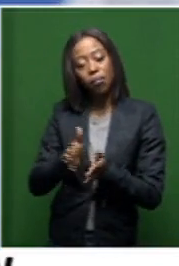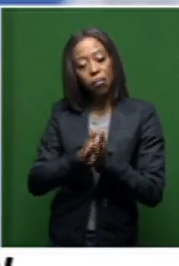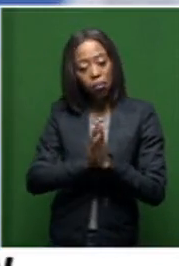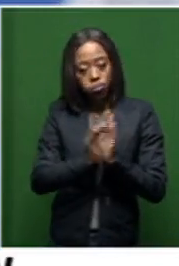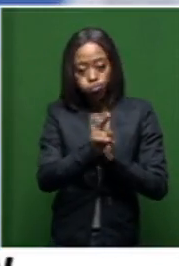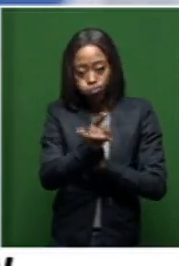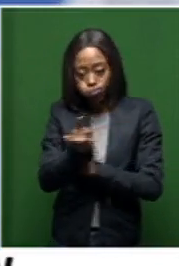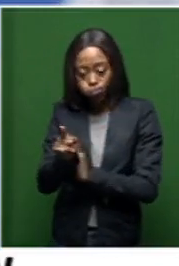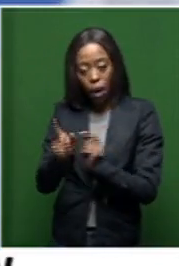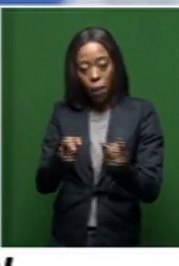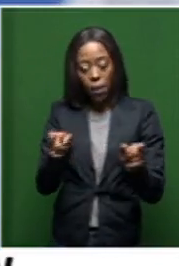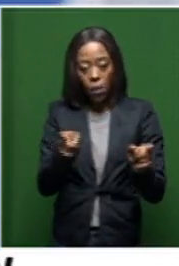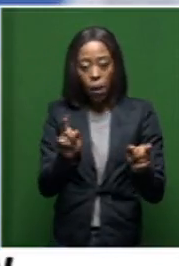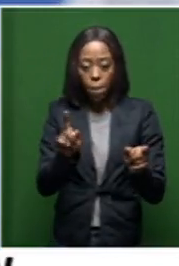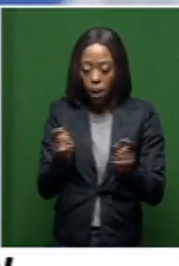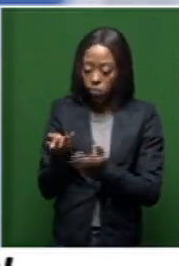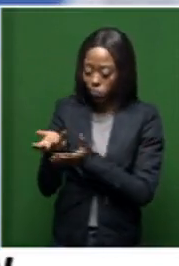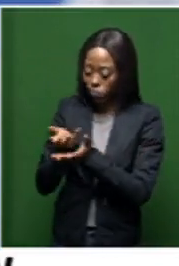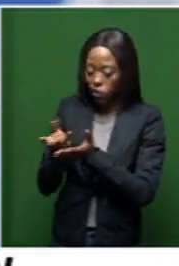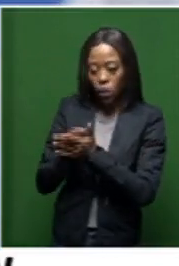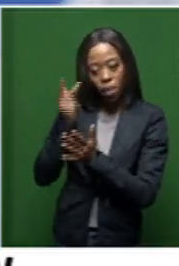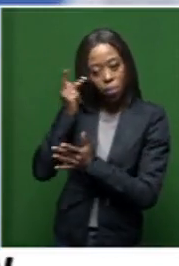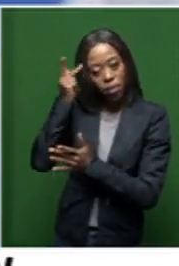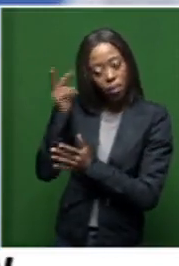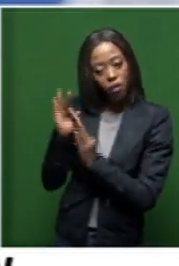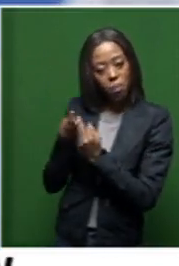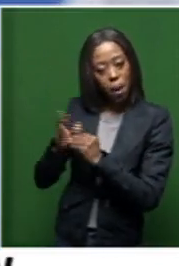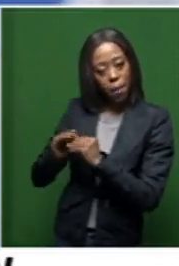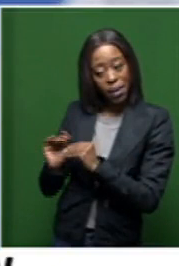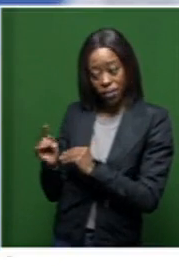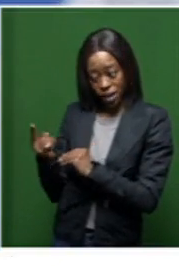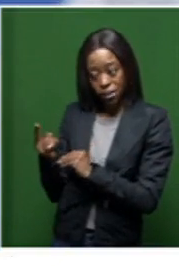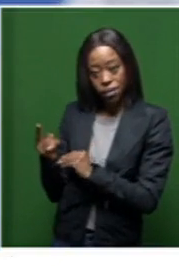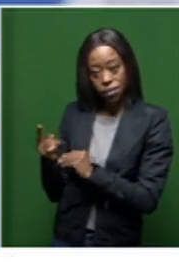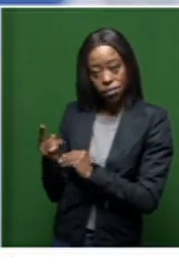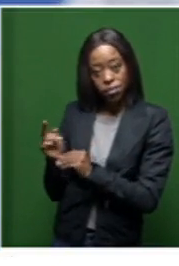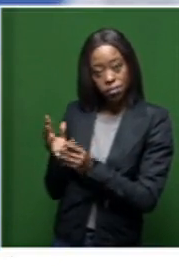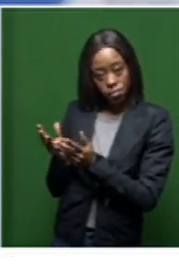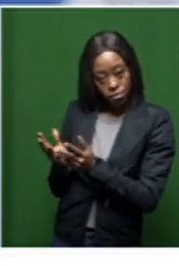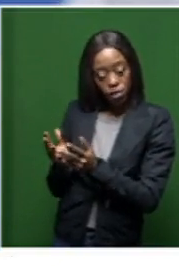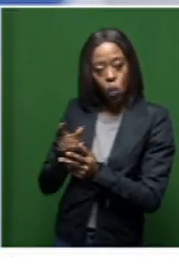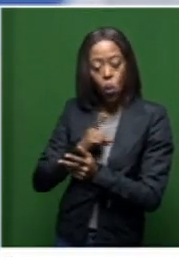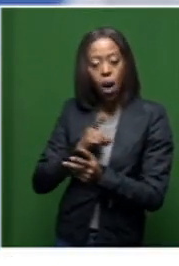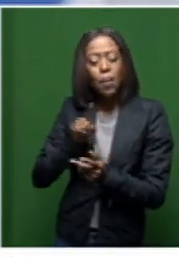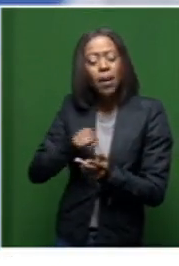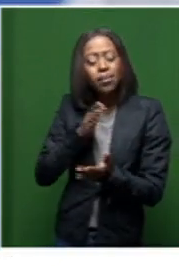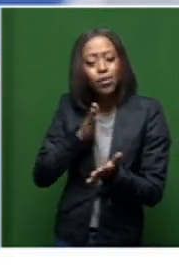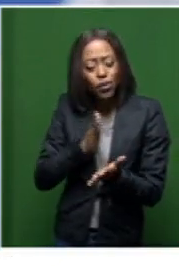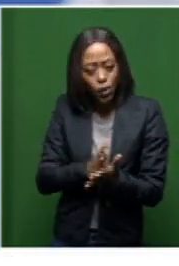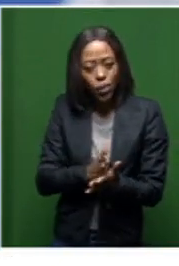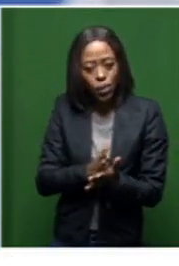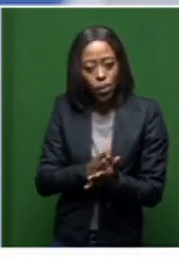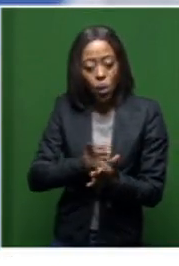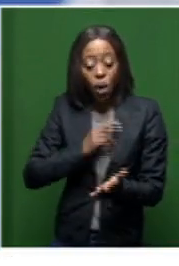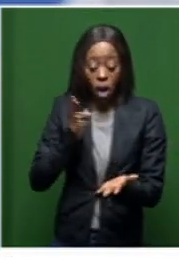encourage every single applicant to have this conversation with their immediate family and the people they love. We want you to be really sure that when